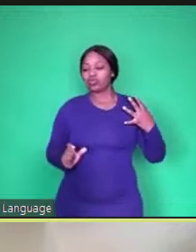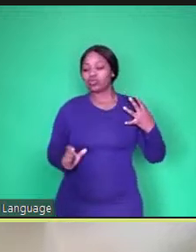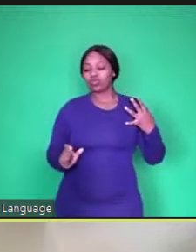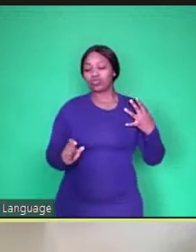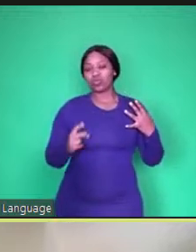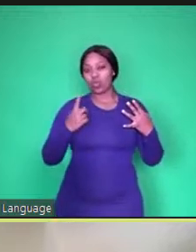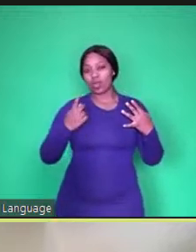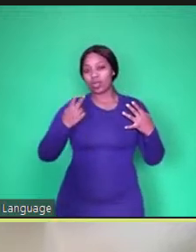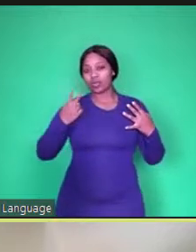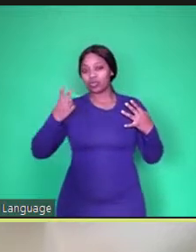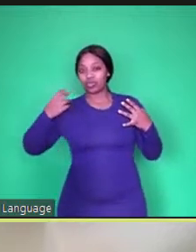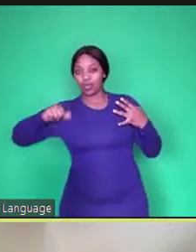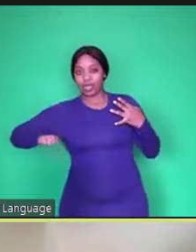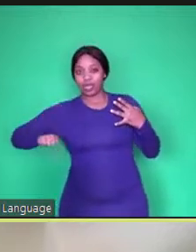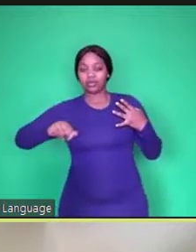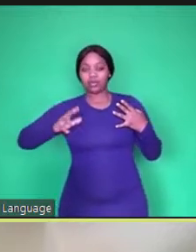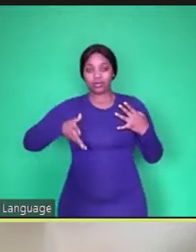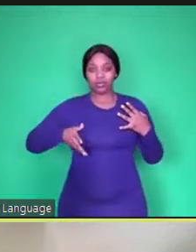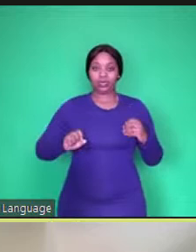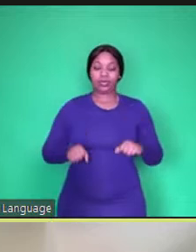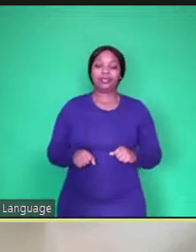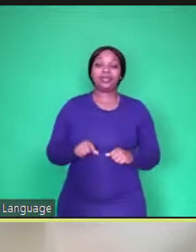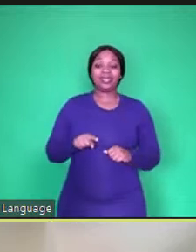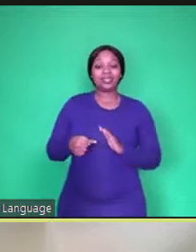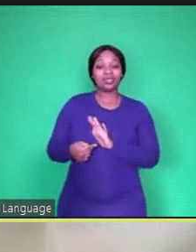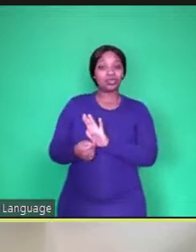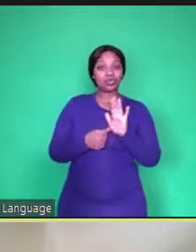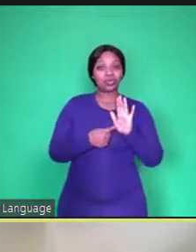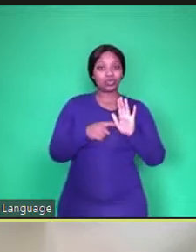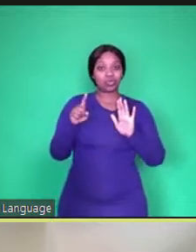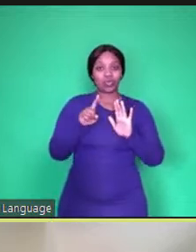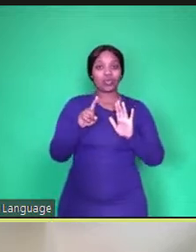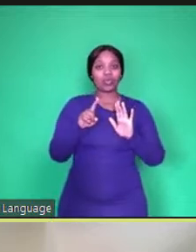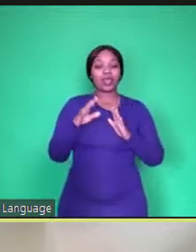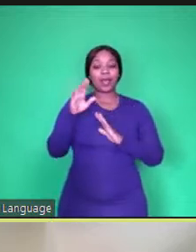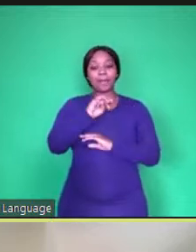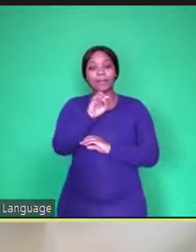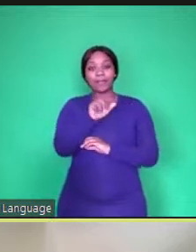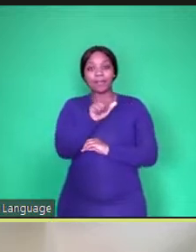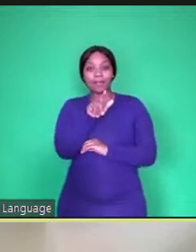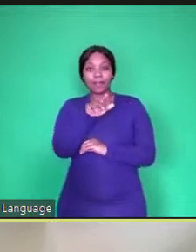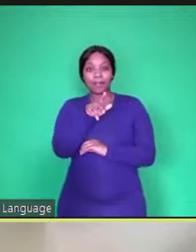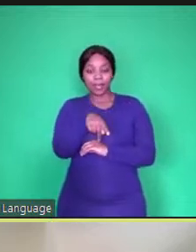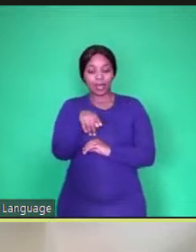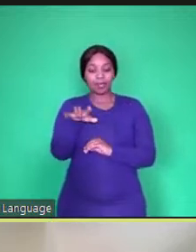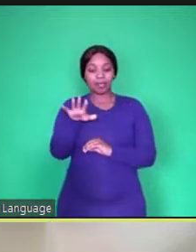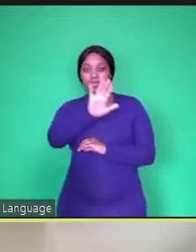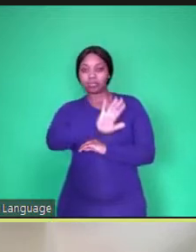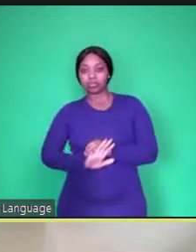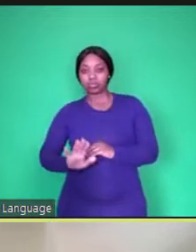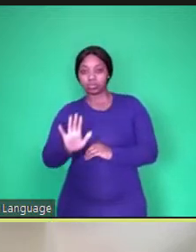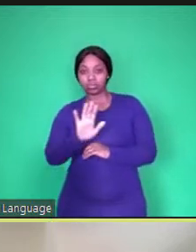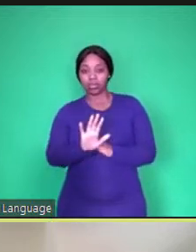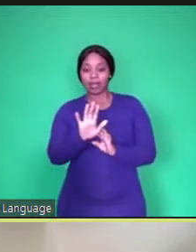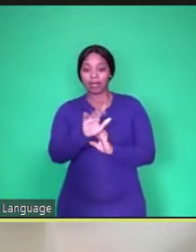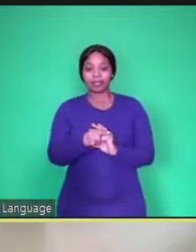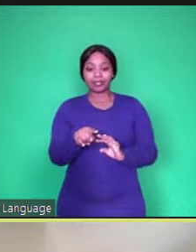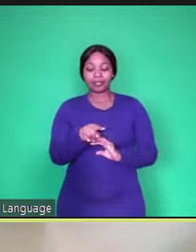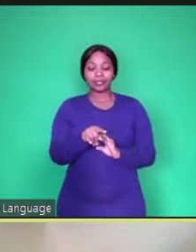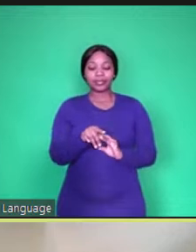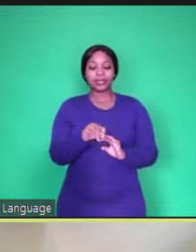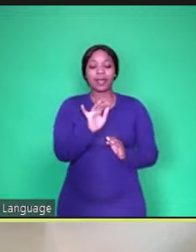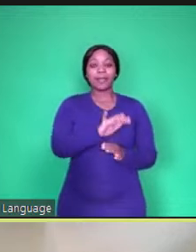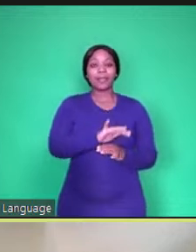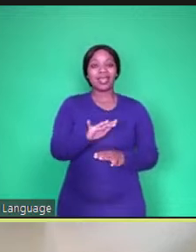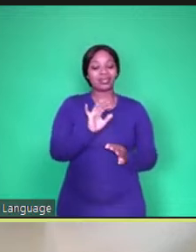So this just shows the geography of the place in Agincourt and the places where our participants,